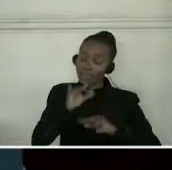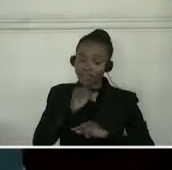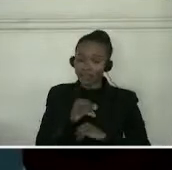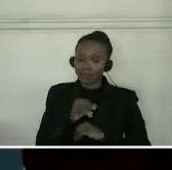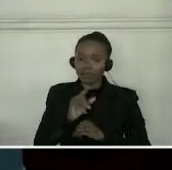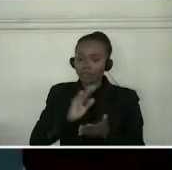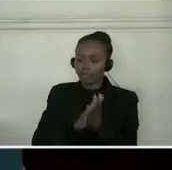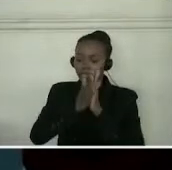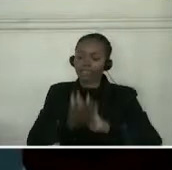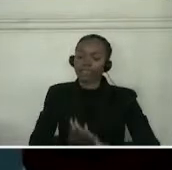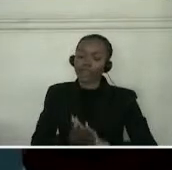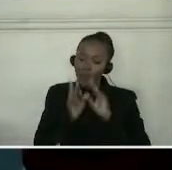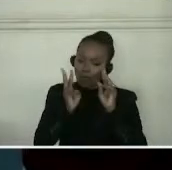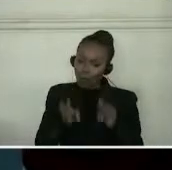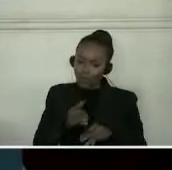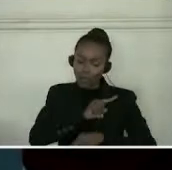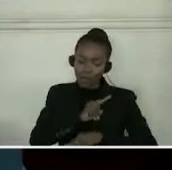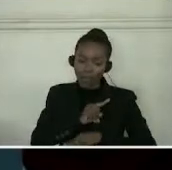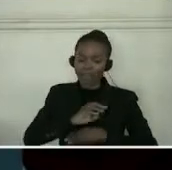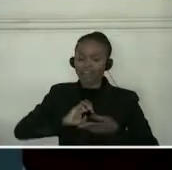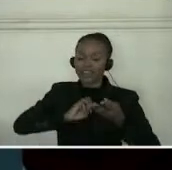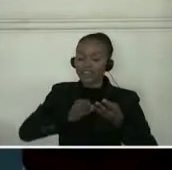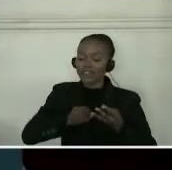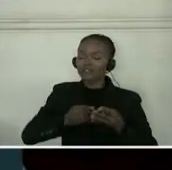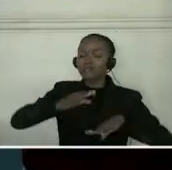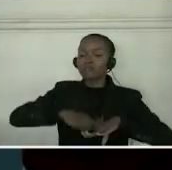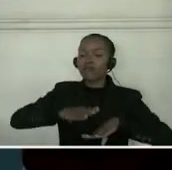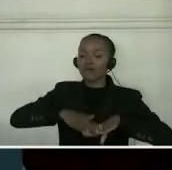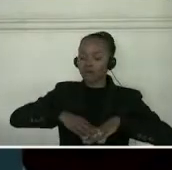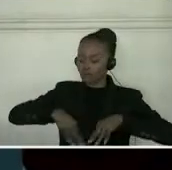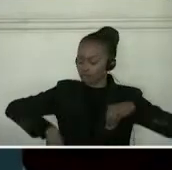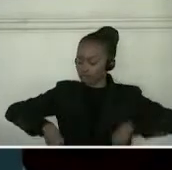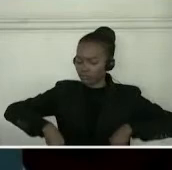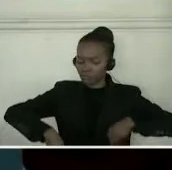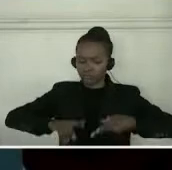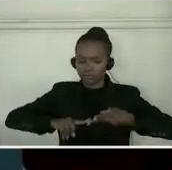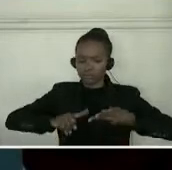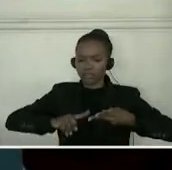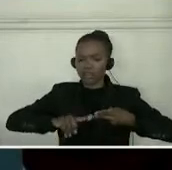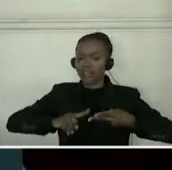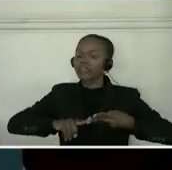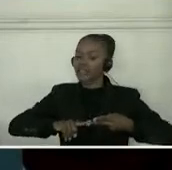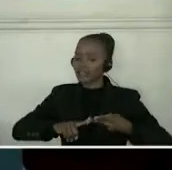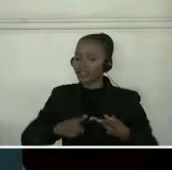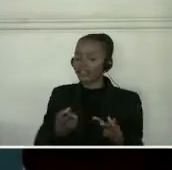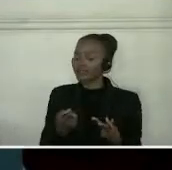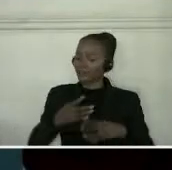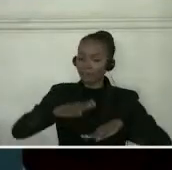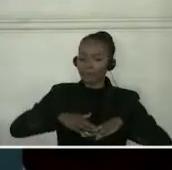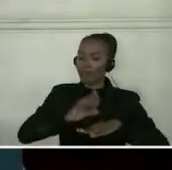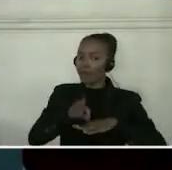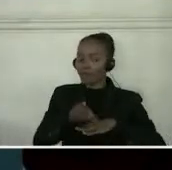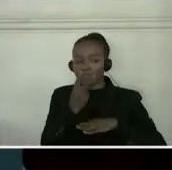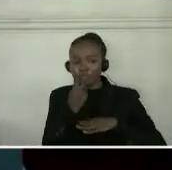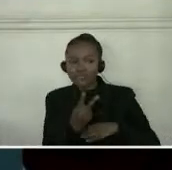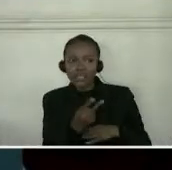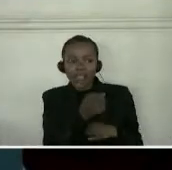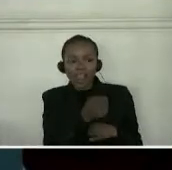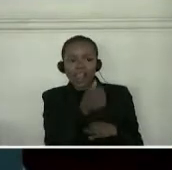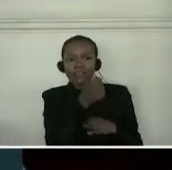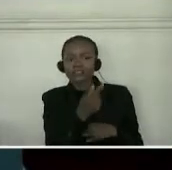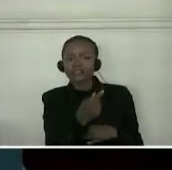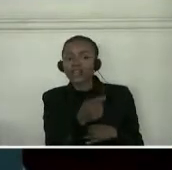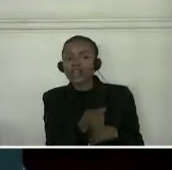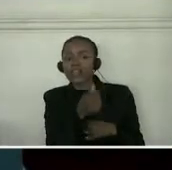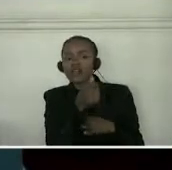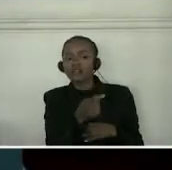as it will create a new window of opportunity for fraud and corruption where we will see little to nothing being done failed audits and excessive wasteful